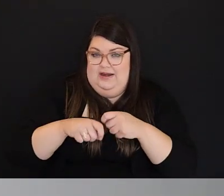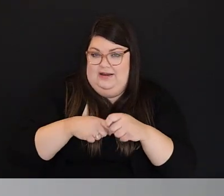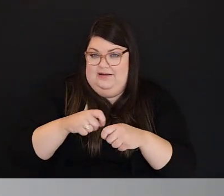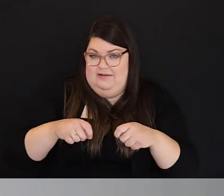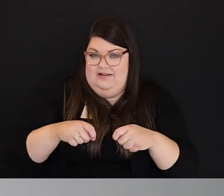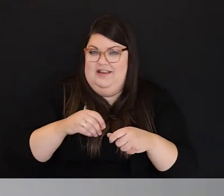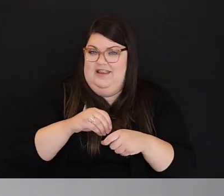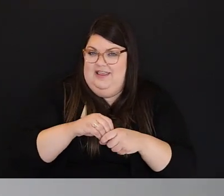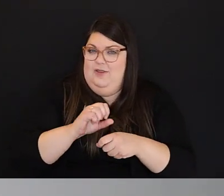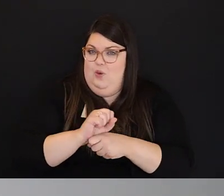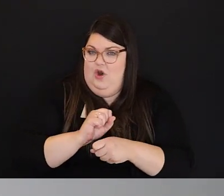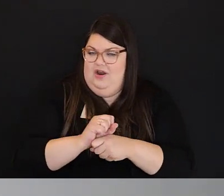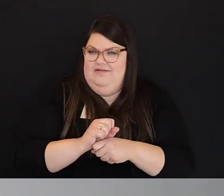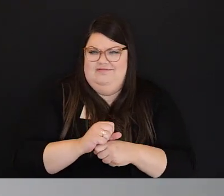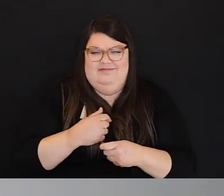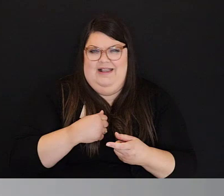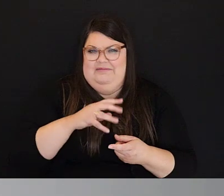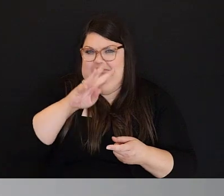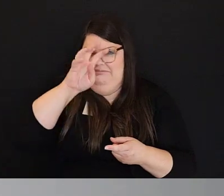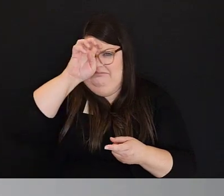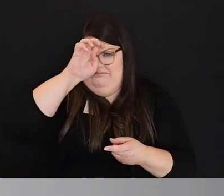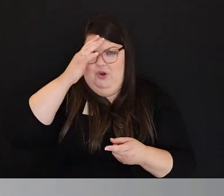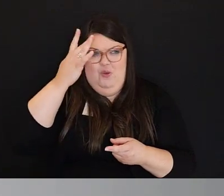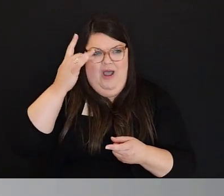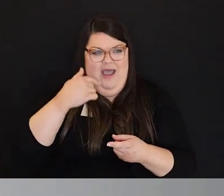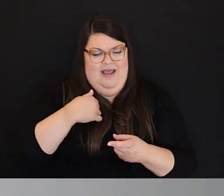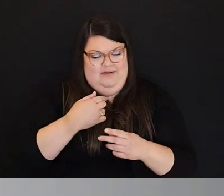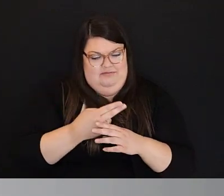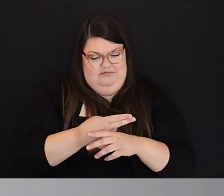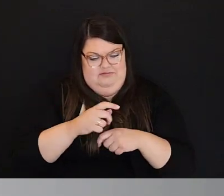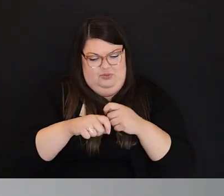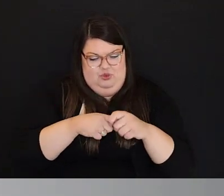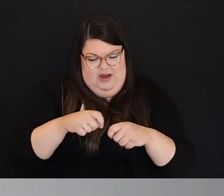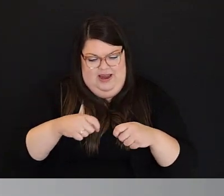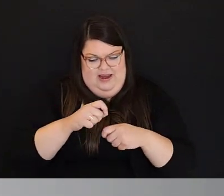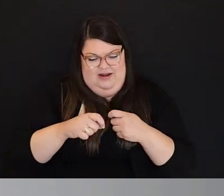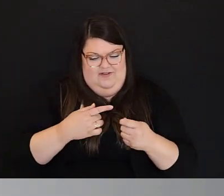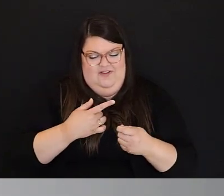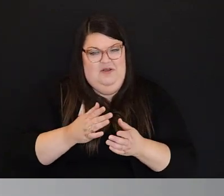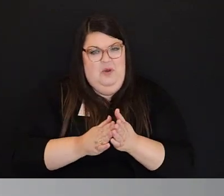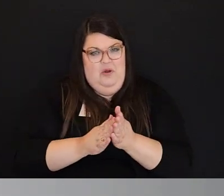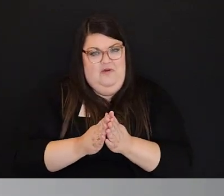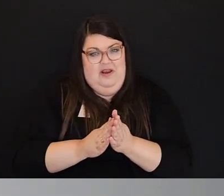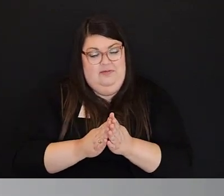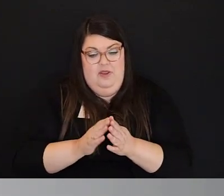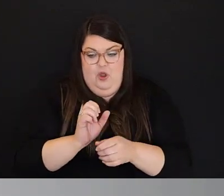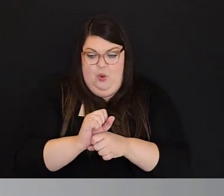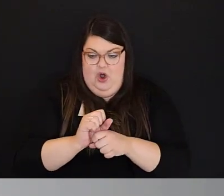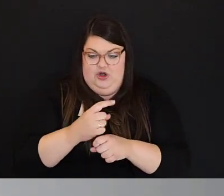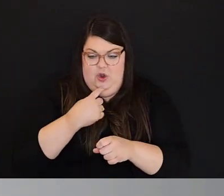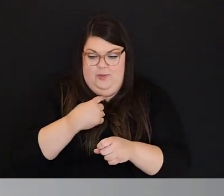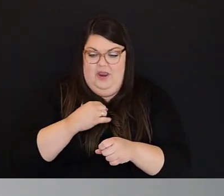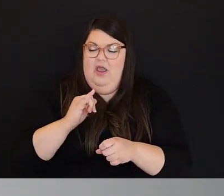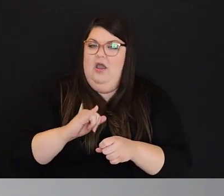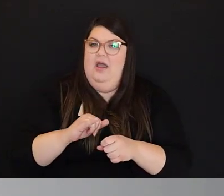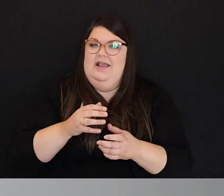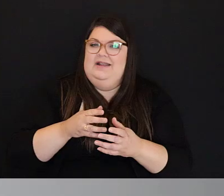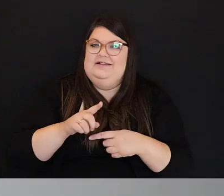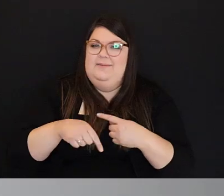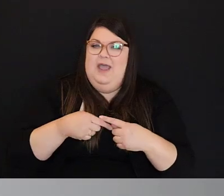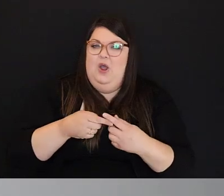idea why I was being driven to braid. And then the work told me that it was about